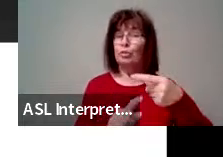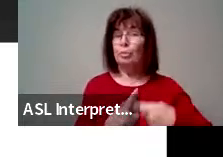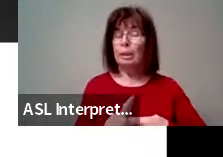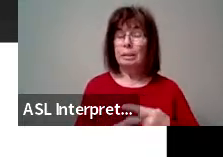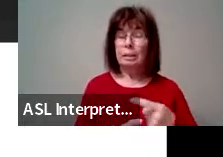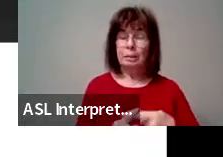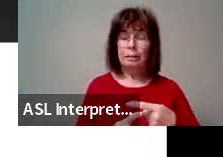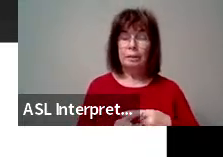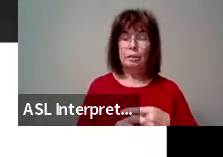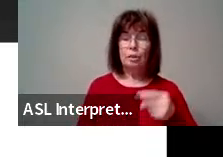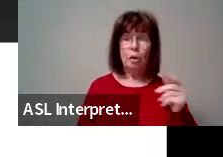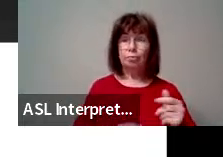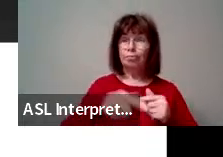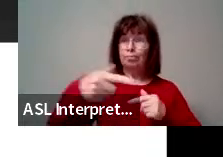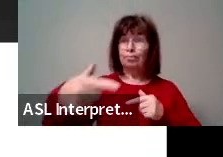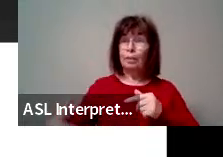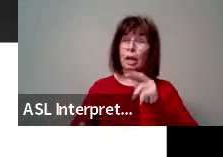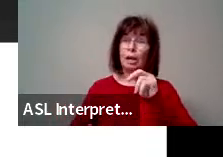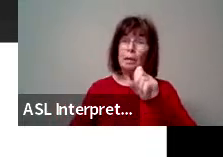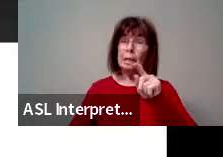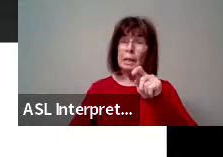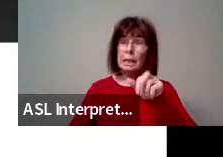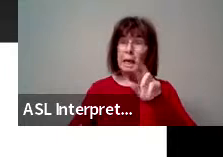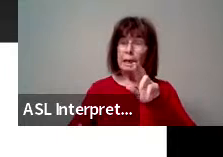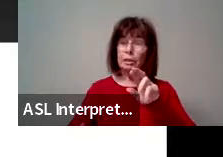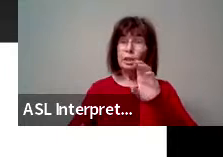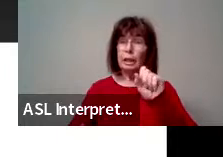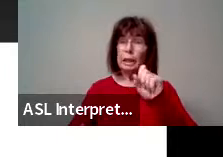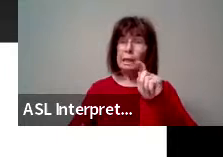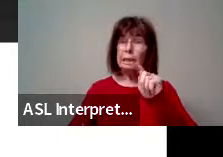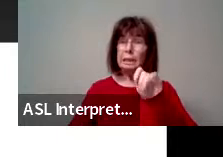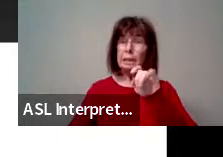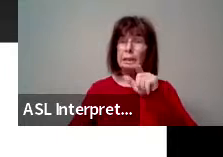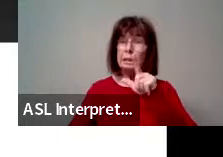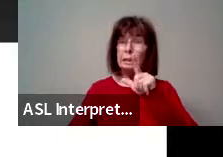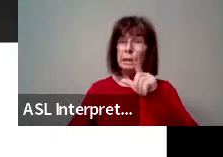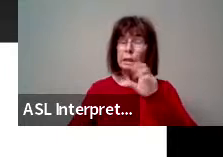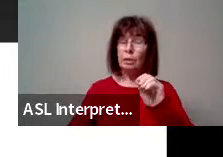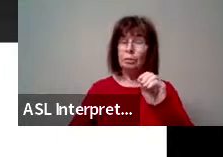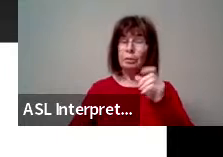to Nestor Castillo, who will facilitate the panel.